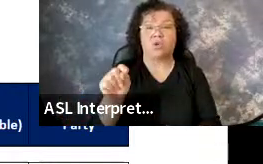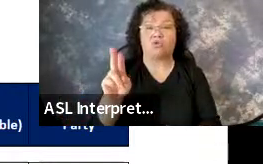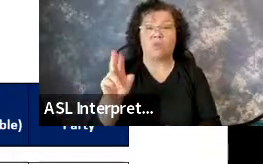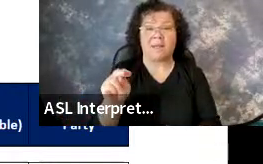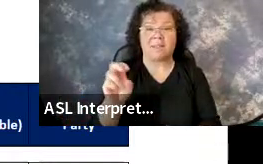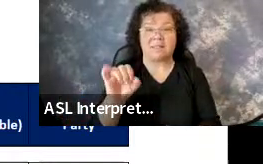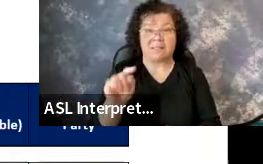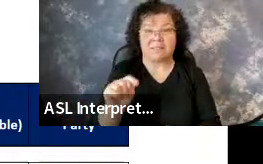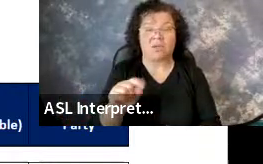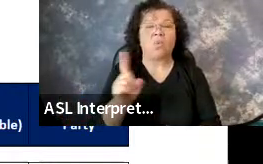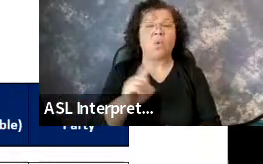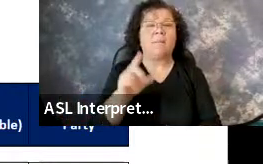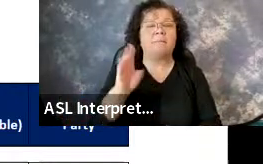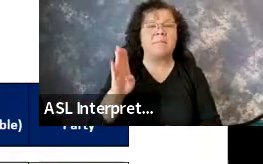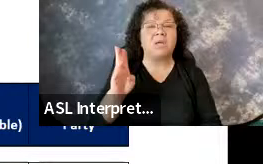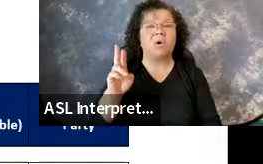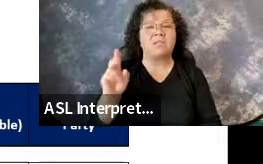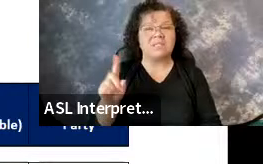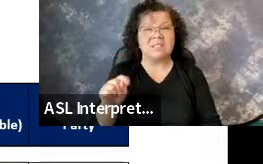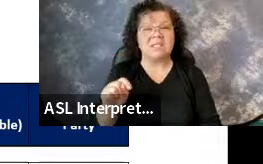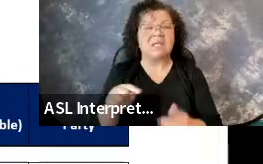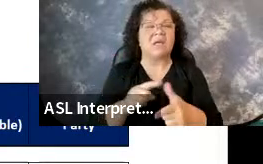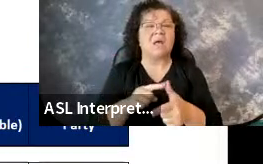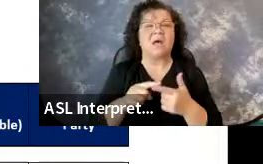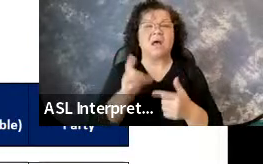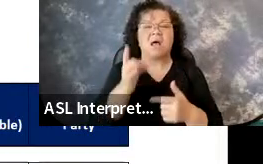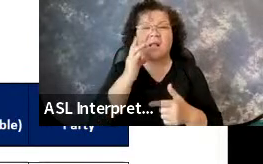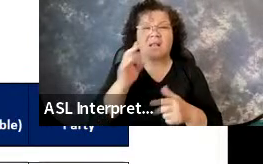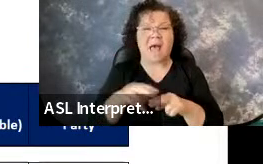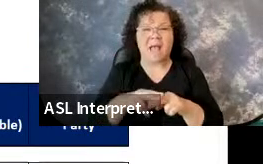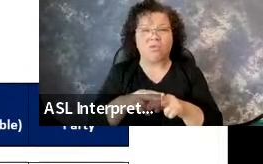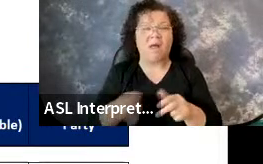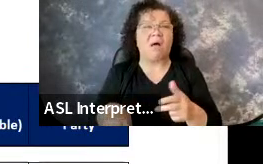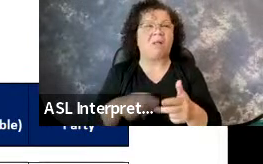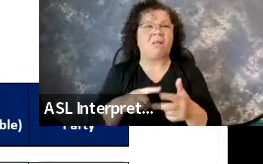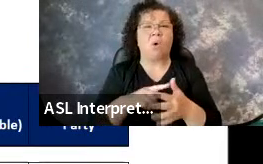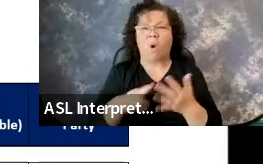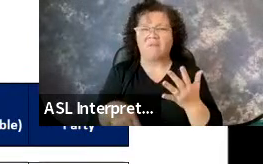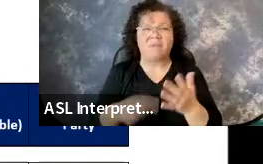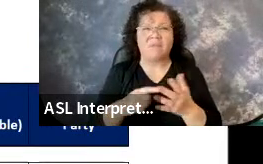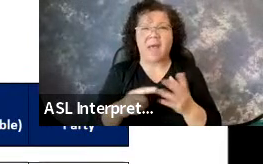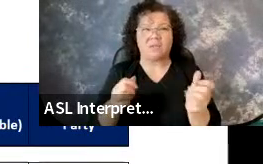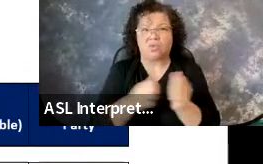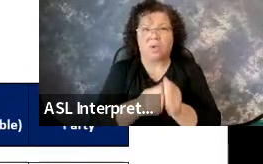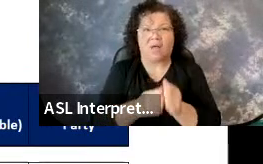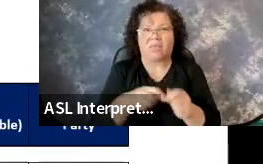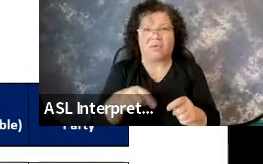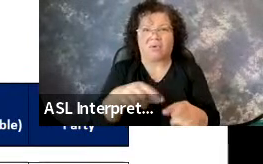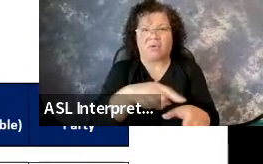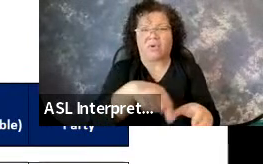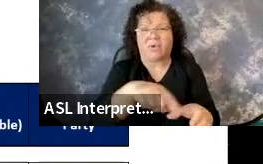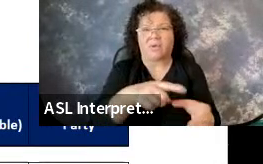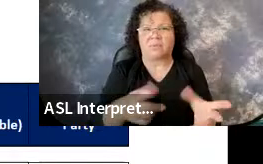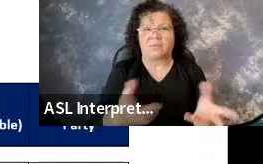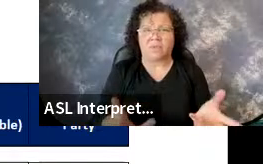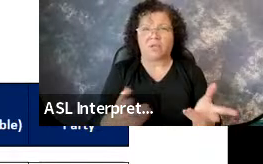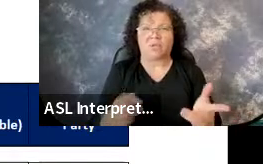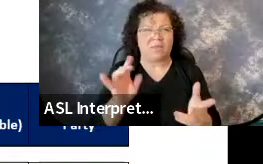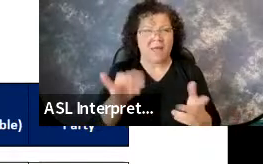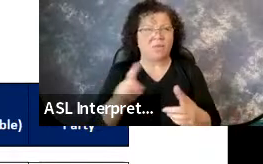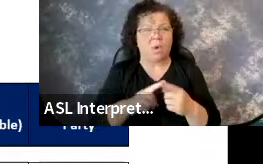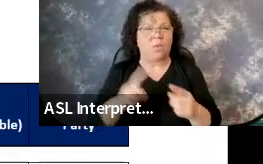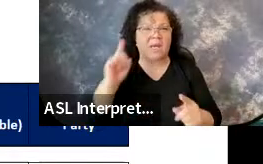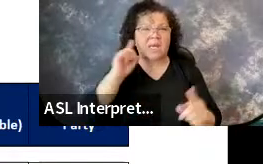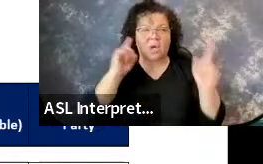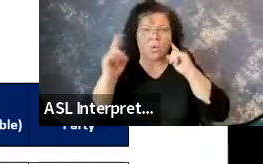where BRT and light rail and everything come together. So, you know, that's the thing that we hear probably the most is